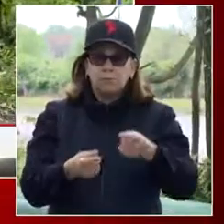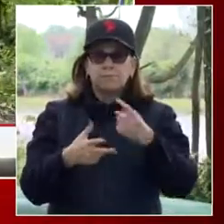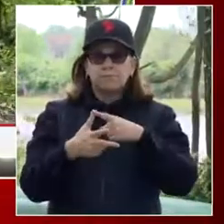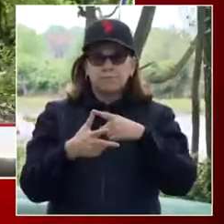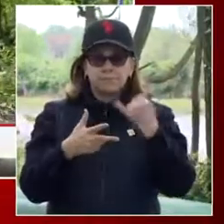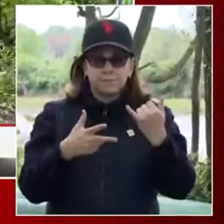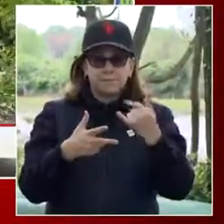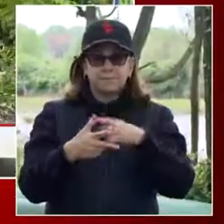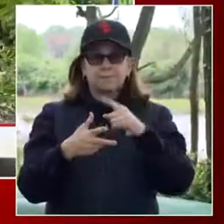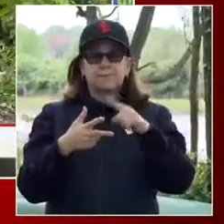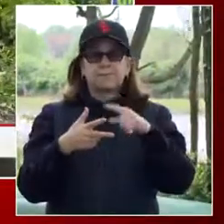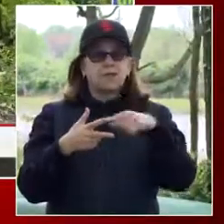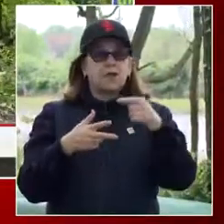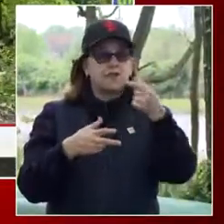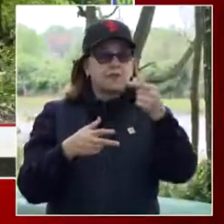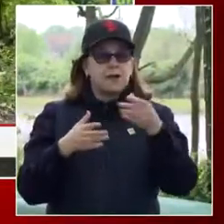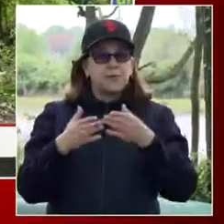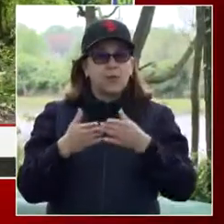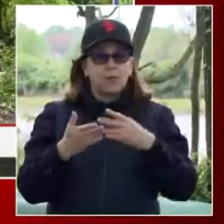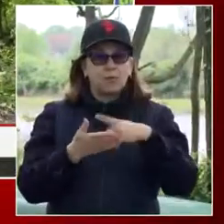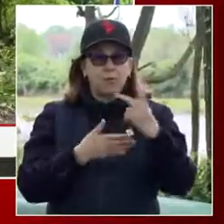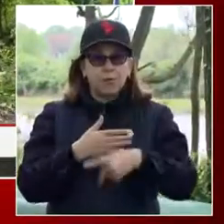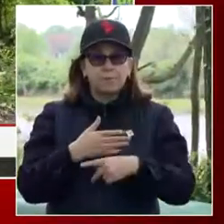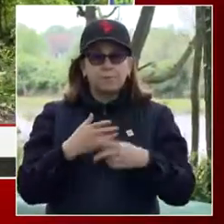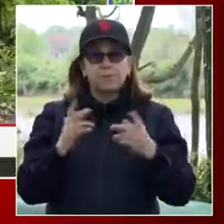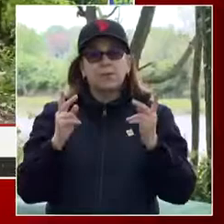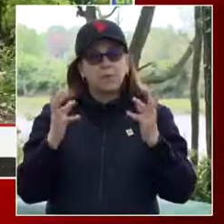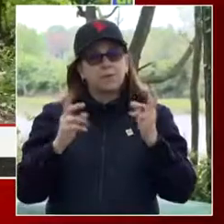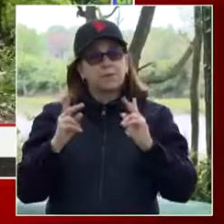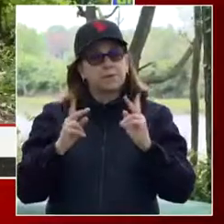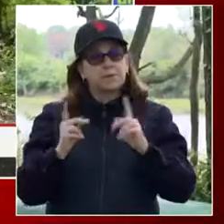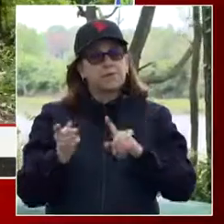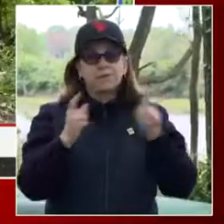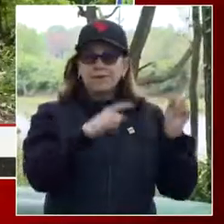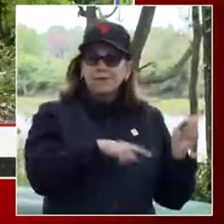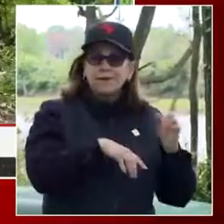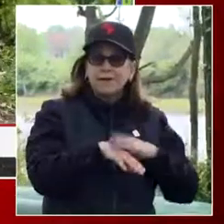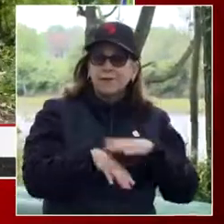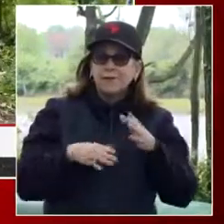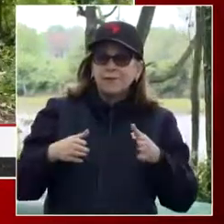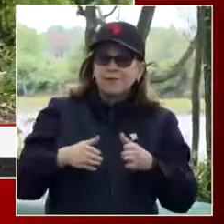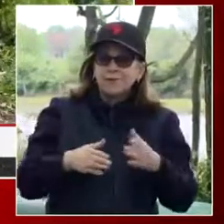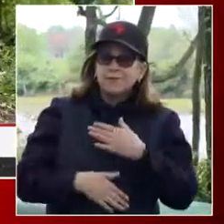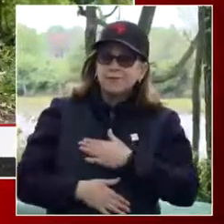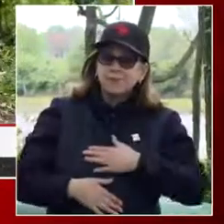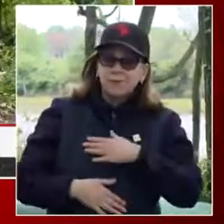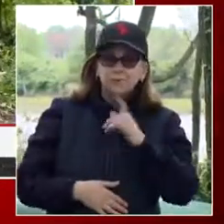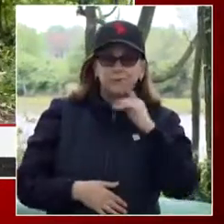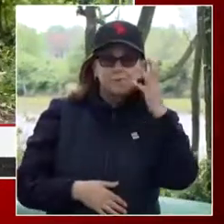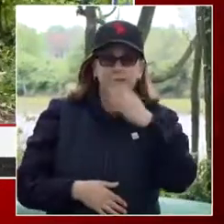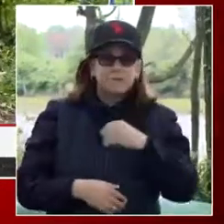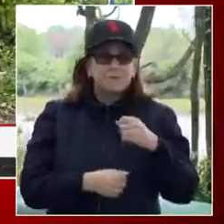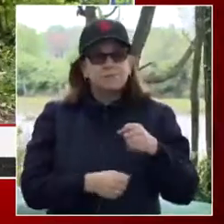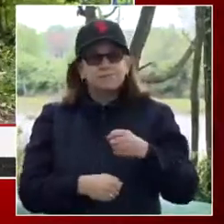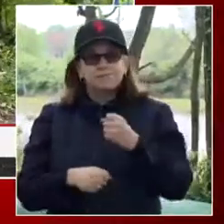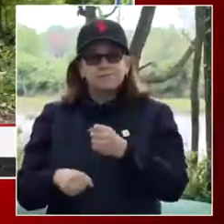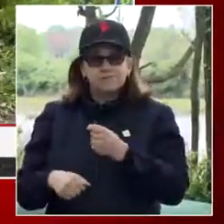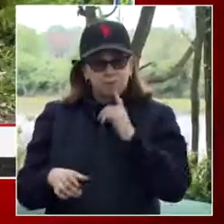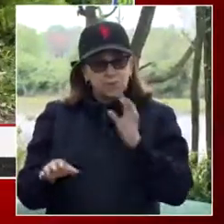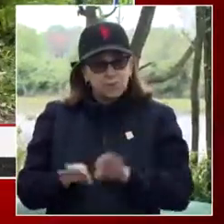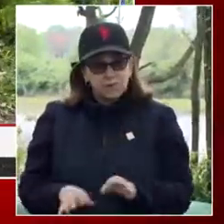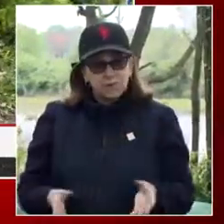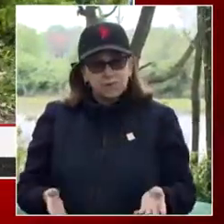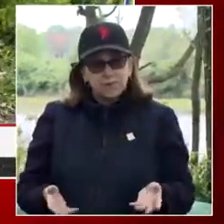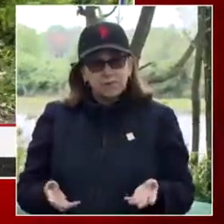from the Green Boat program. We want people to get out on the river and experience the beauty of what we have here and realize this is a treasure to